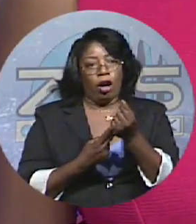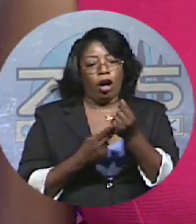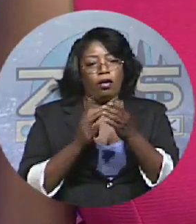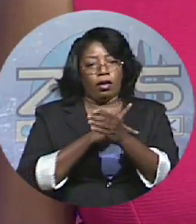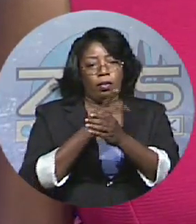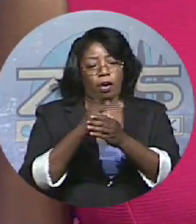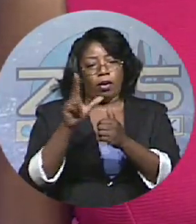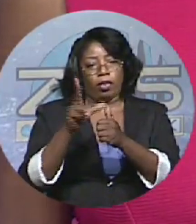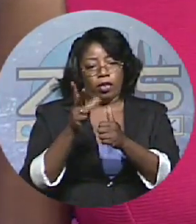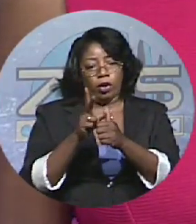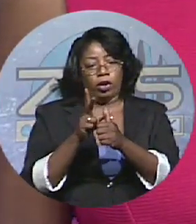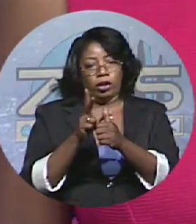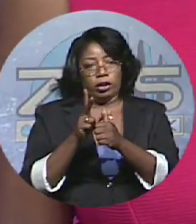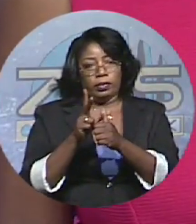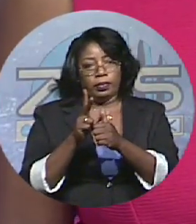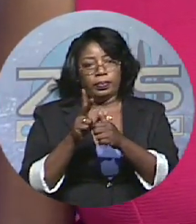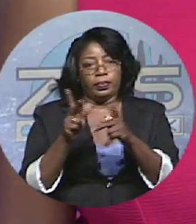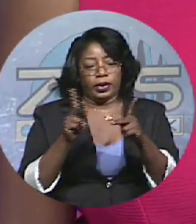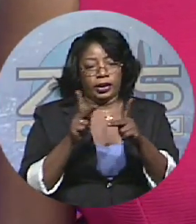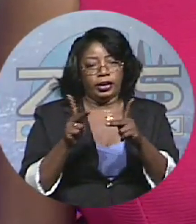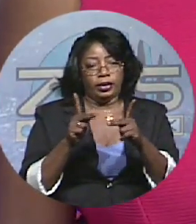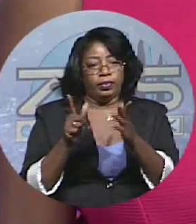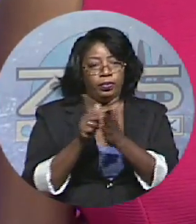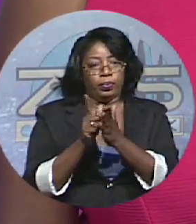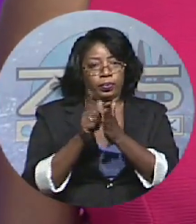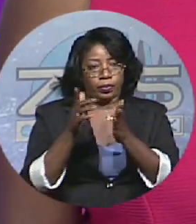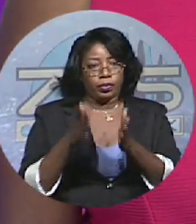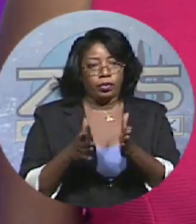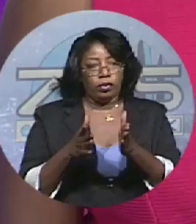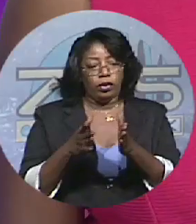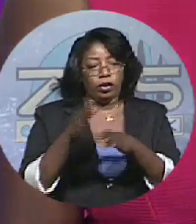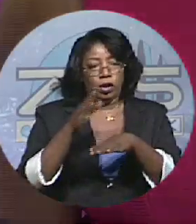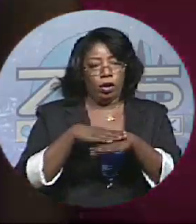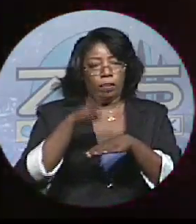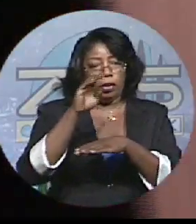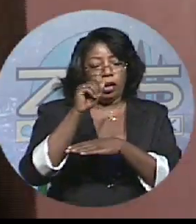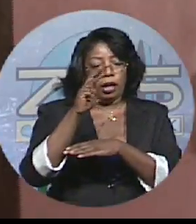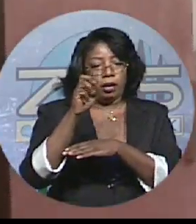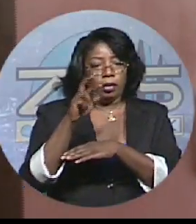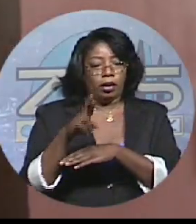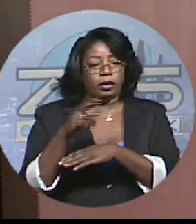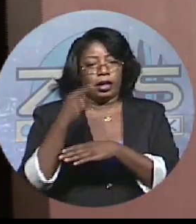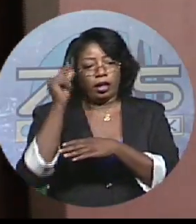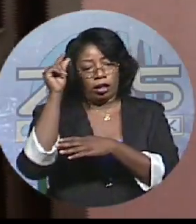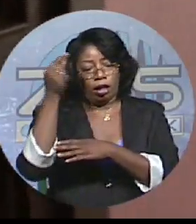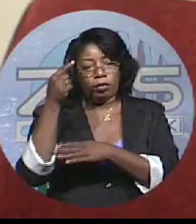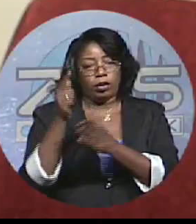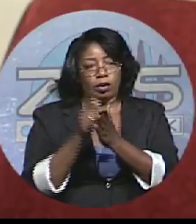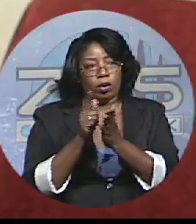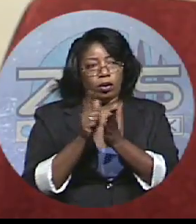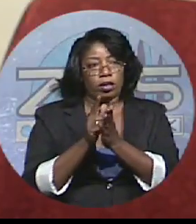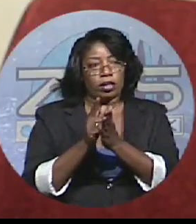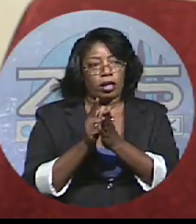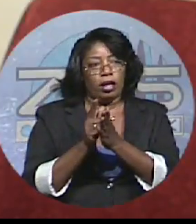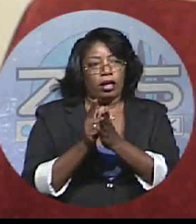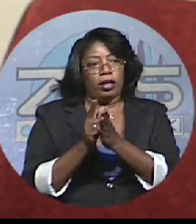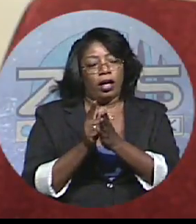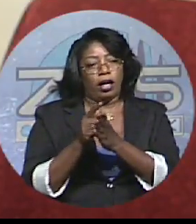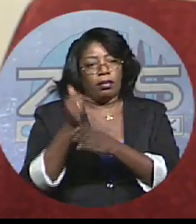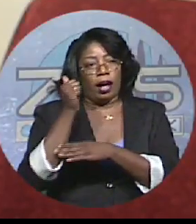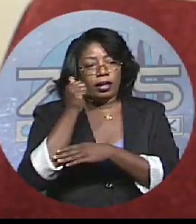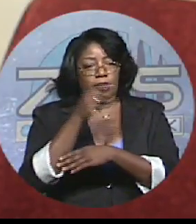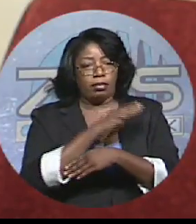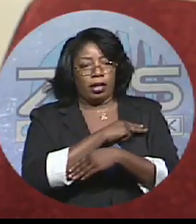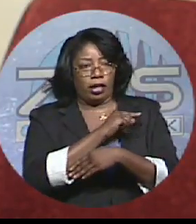of third-party joint provisional liquidators in the matter of Bahamar. On behalf of Government Attorney General Senator the Honorable